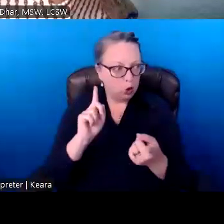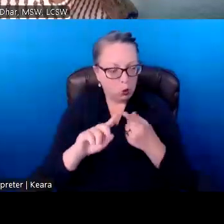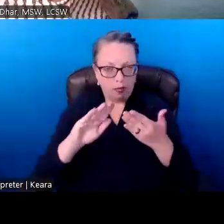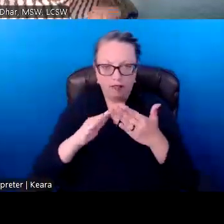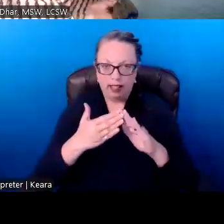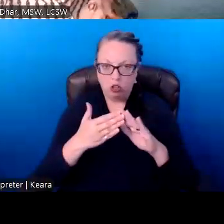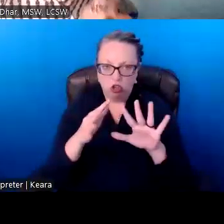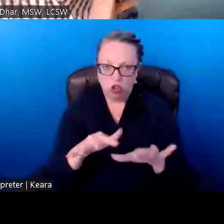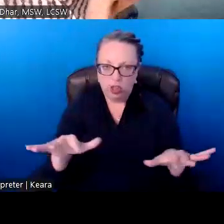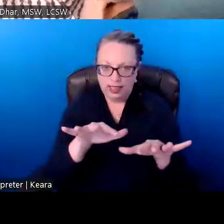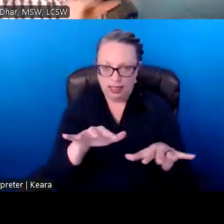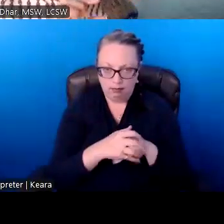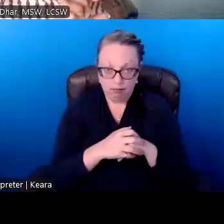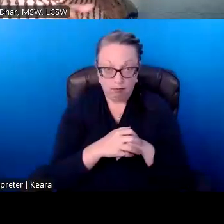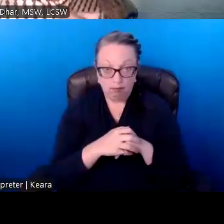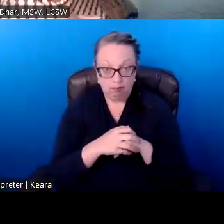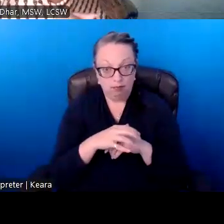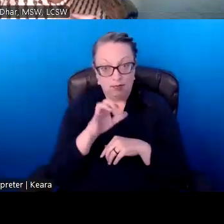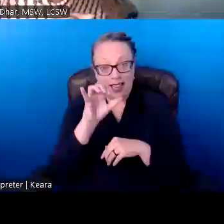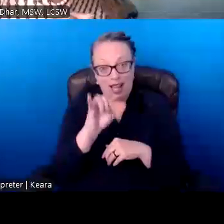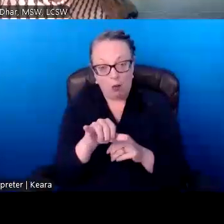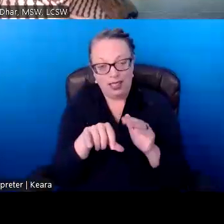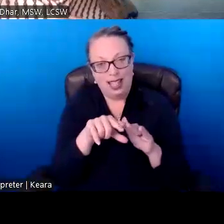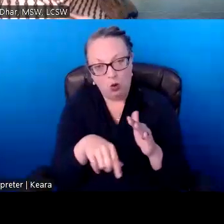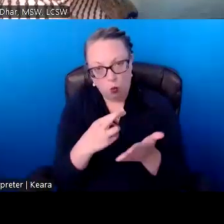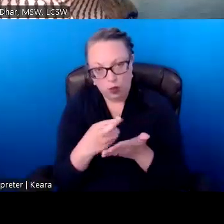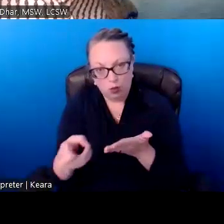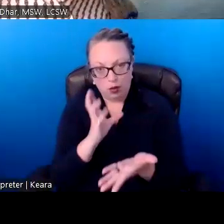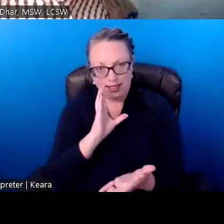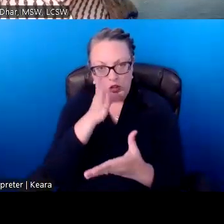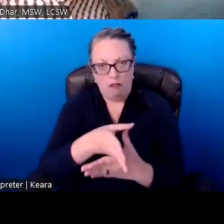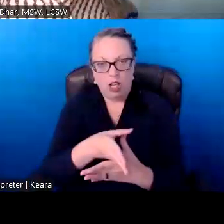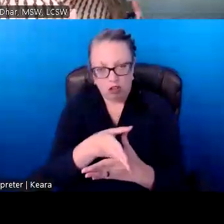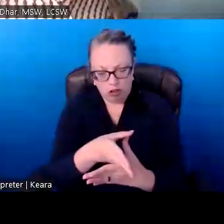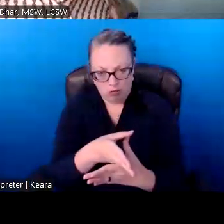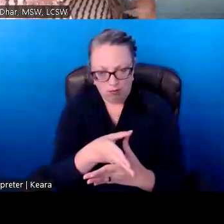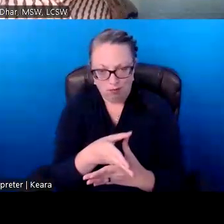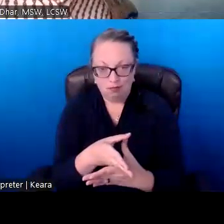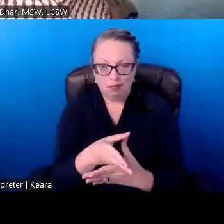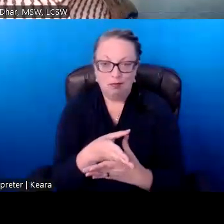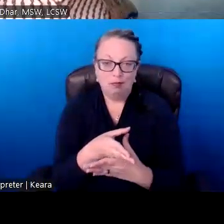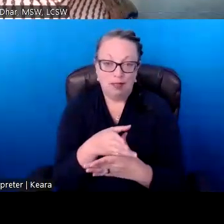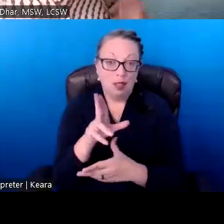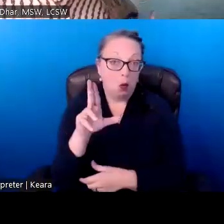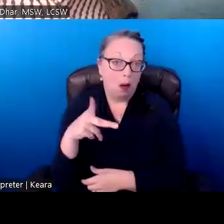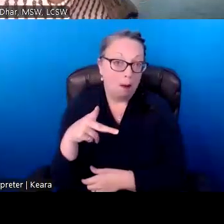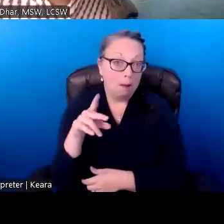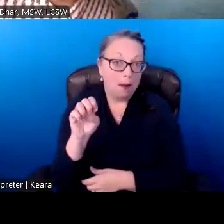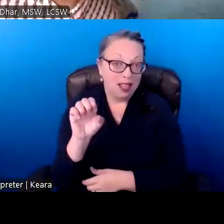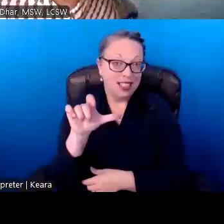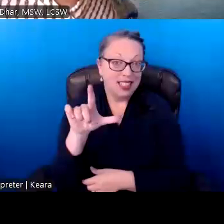villages. That was that low resource intervention, which is what they did was